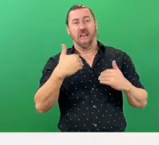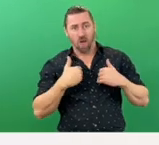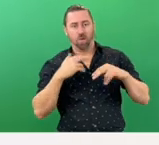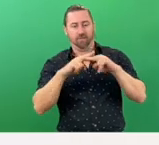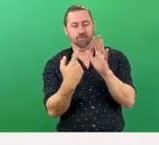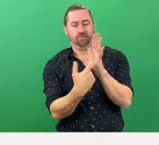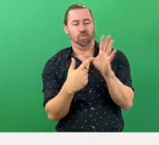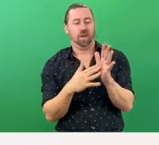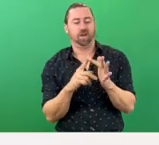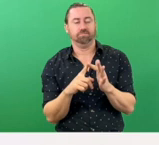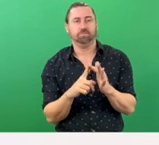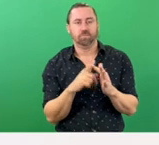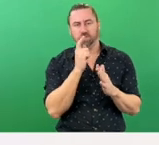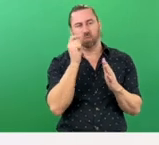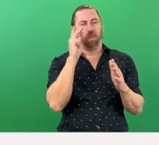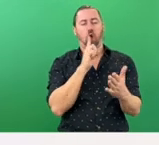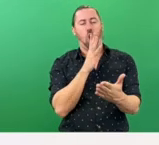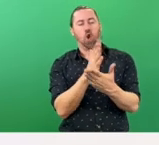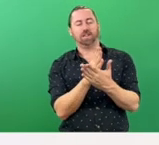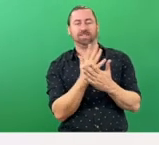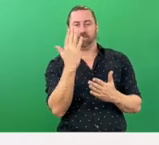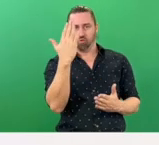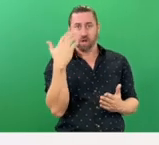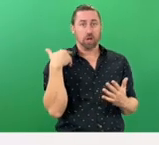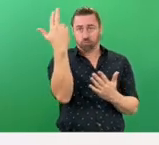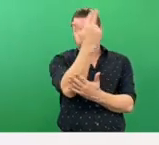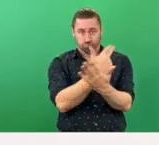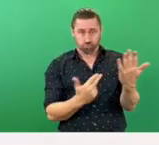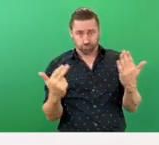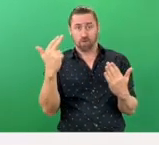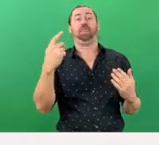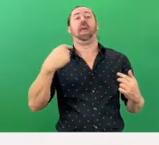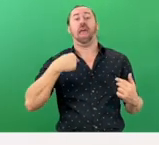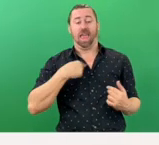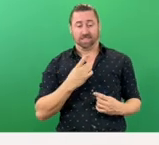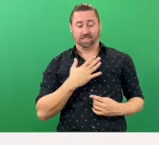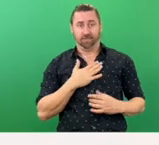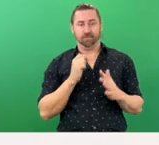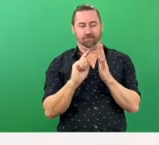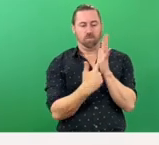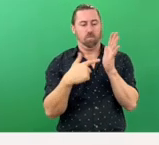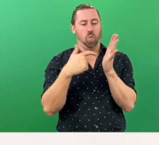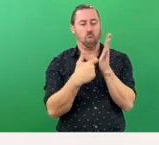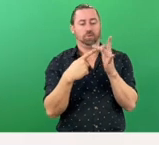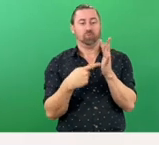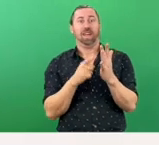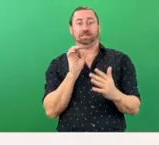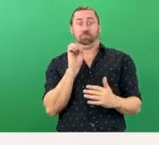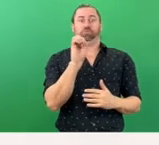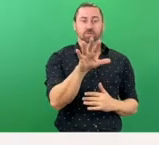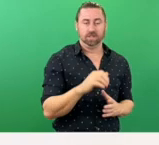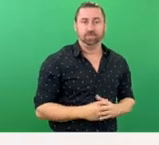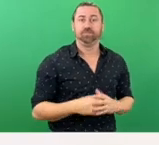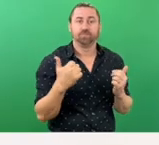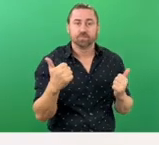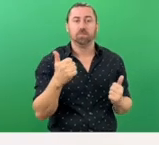framing device. We're all going to draw the honesty mirror first, and then we're going to place our self-portraits into that honesty mirror. All right,